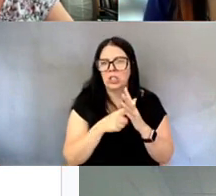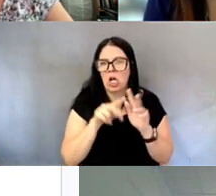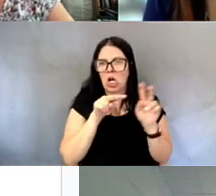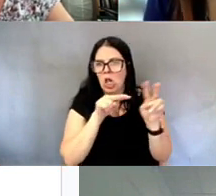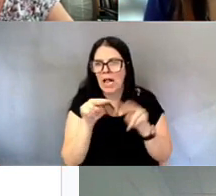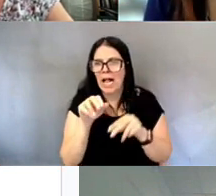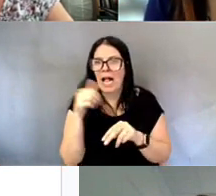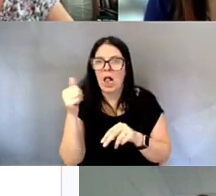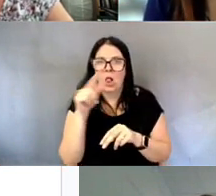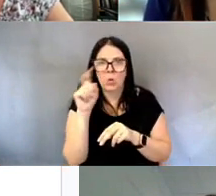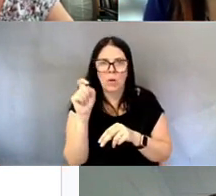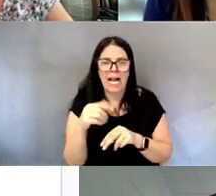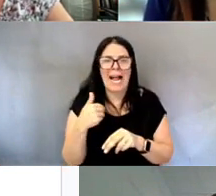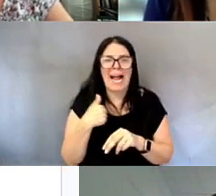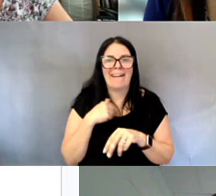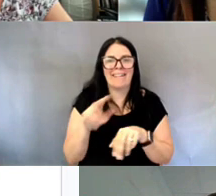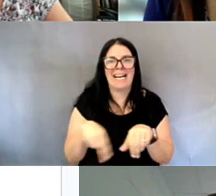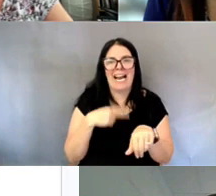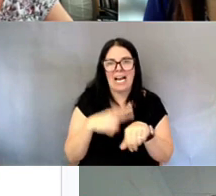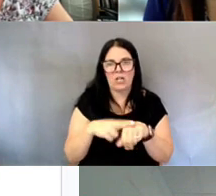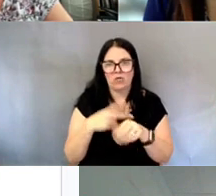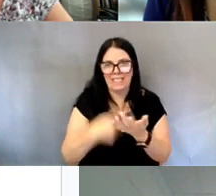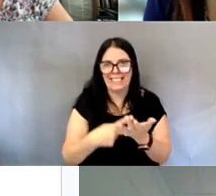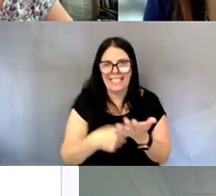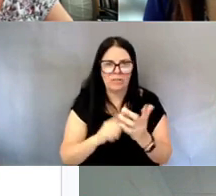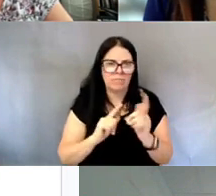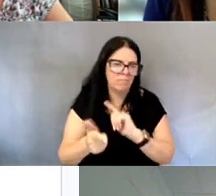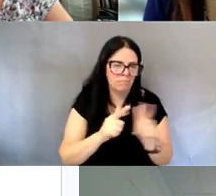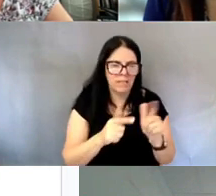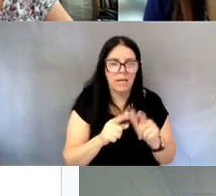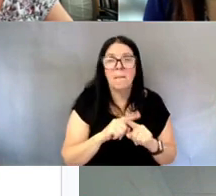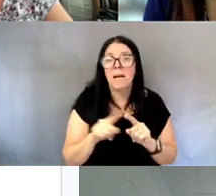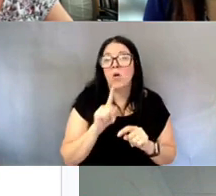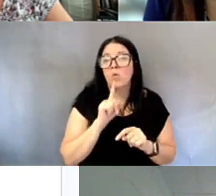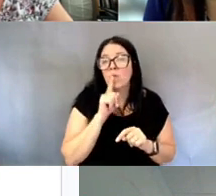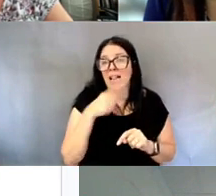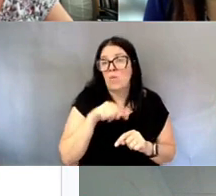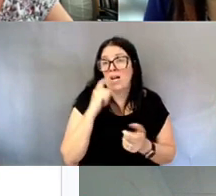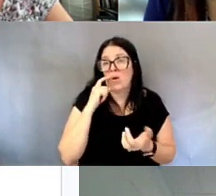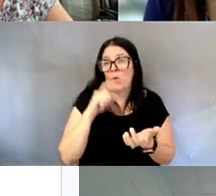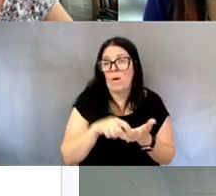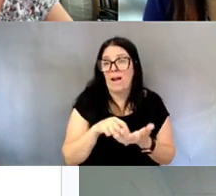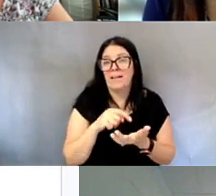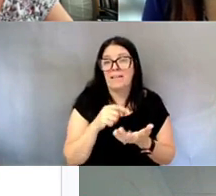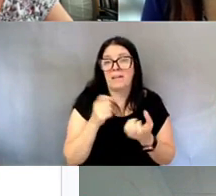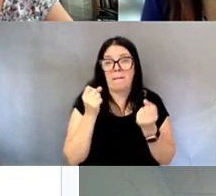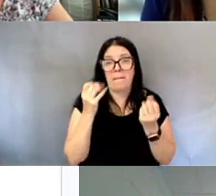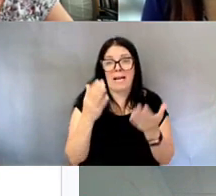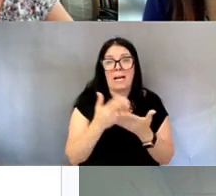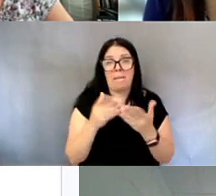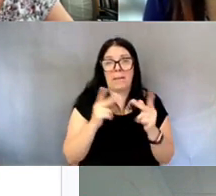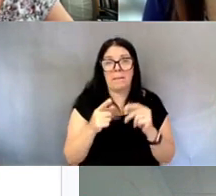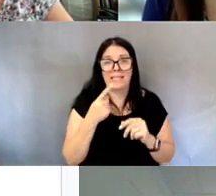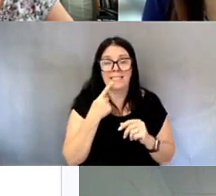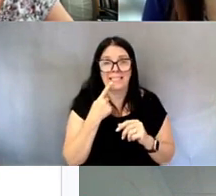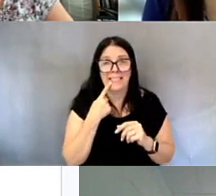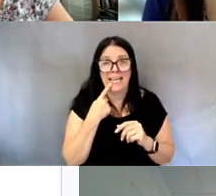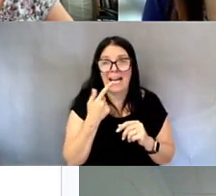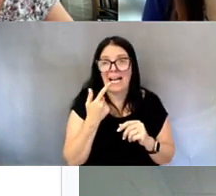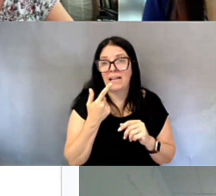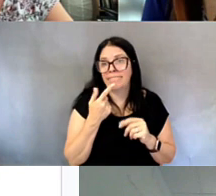questions, just having that natural discussion. But for on the ground realities, we said, like, similar to what a lot of people said, like issues like